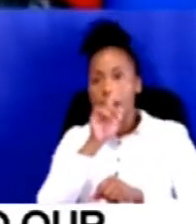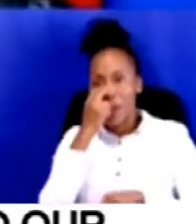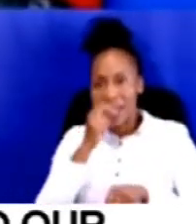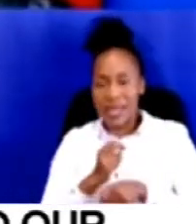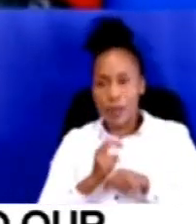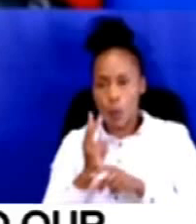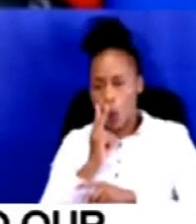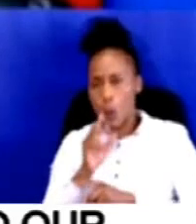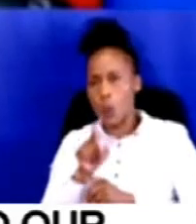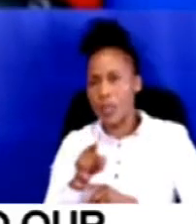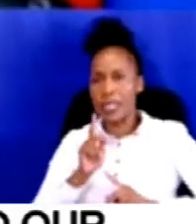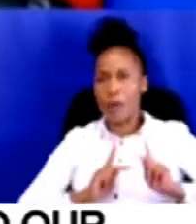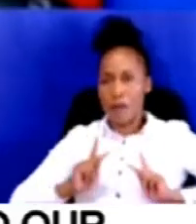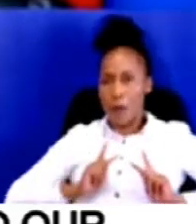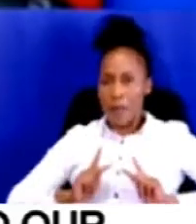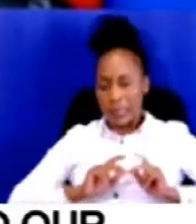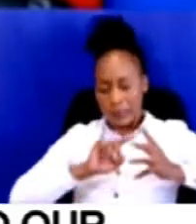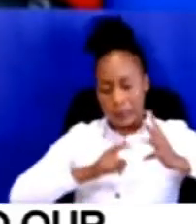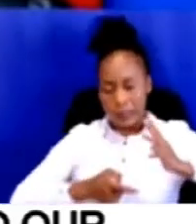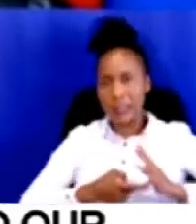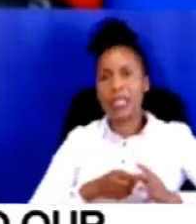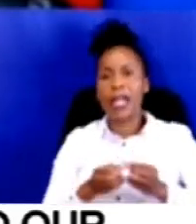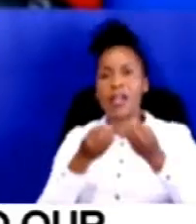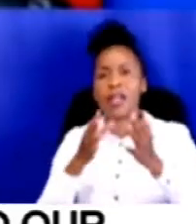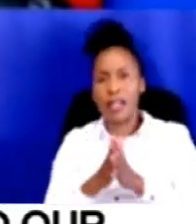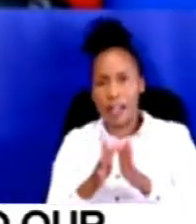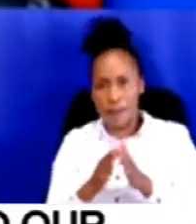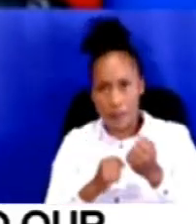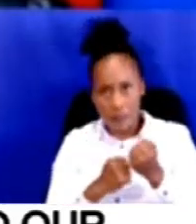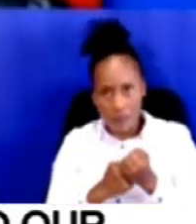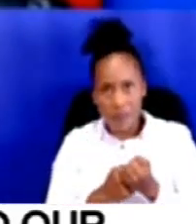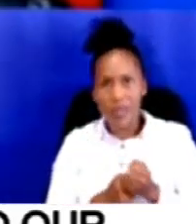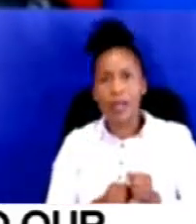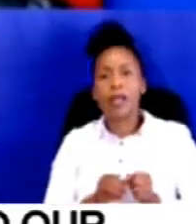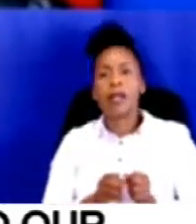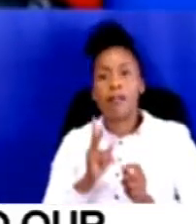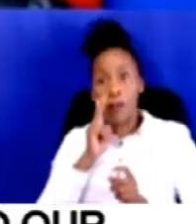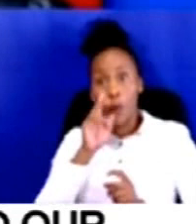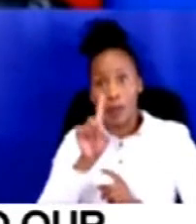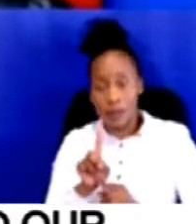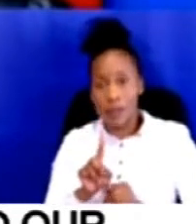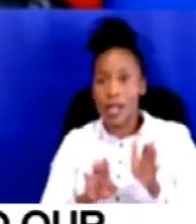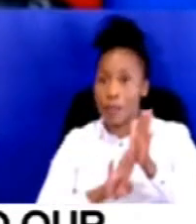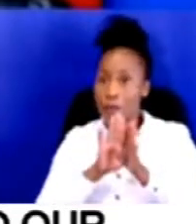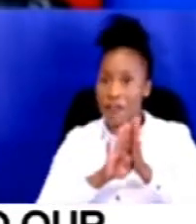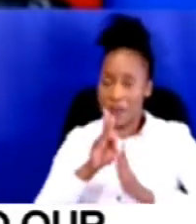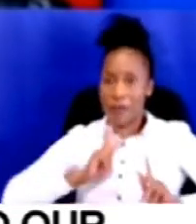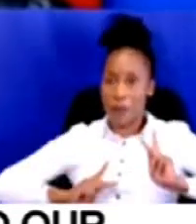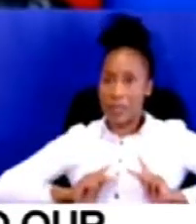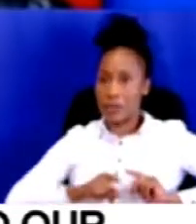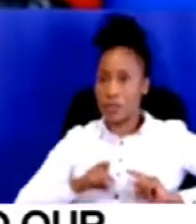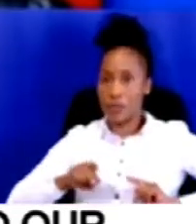performance challenges and provide targeted programs with a view of improving the performance of our